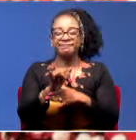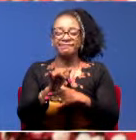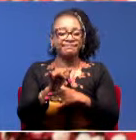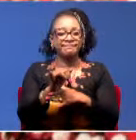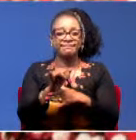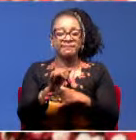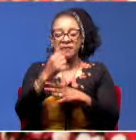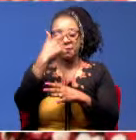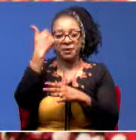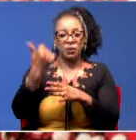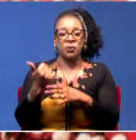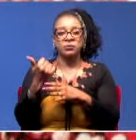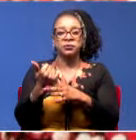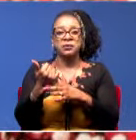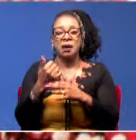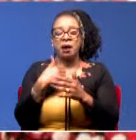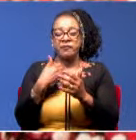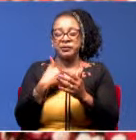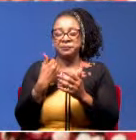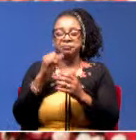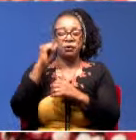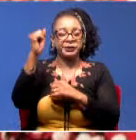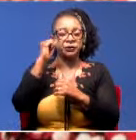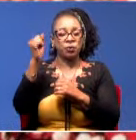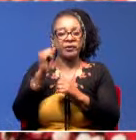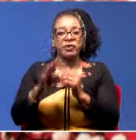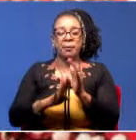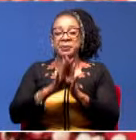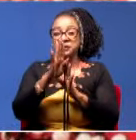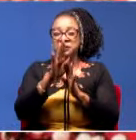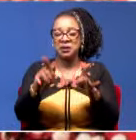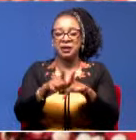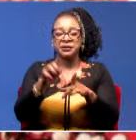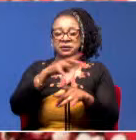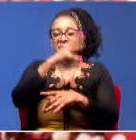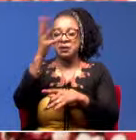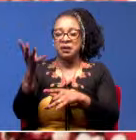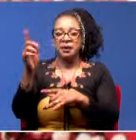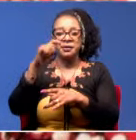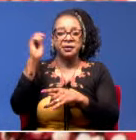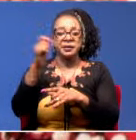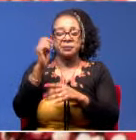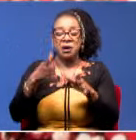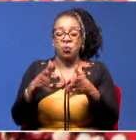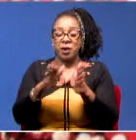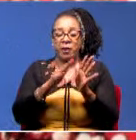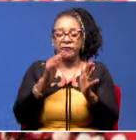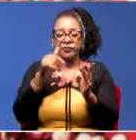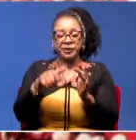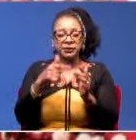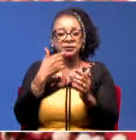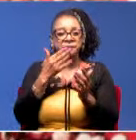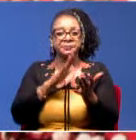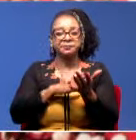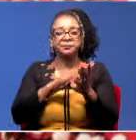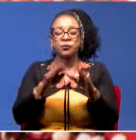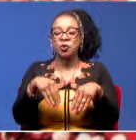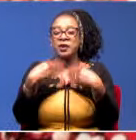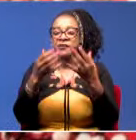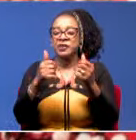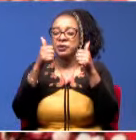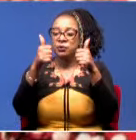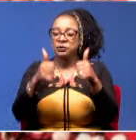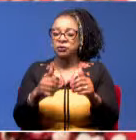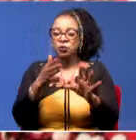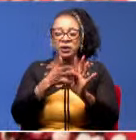due to the prevailing political developments. As NARC Kenya, by way of this letter, we are giving notice to exit